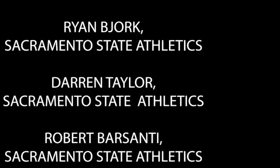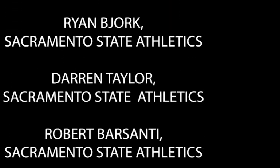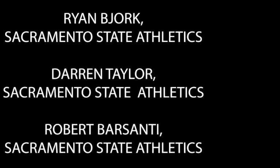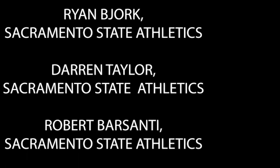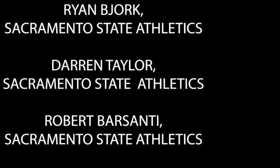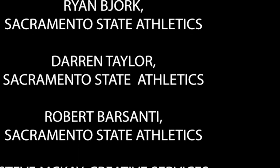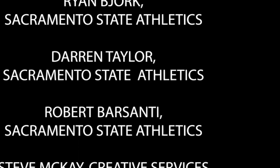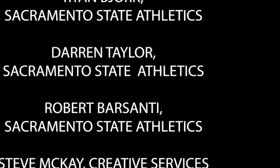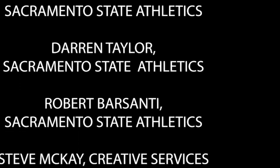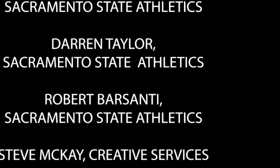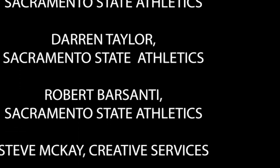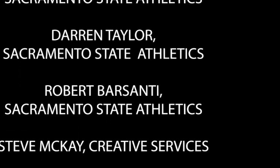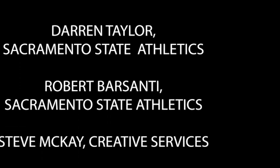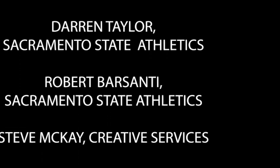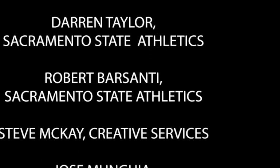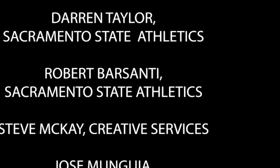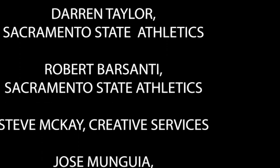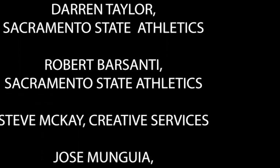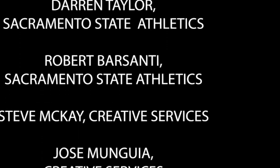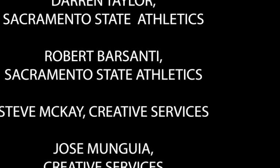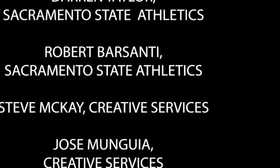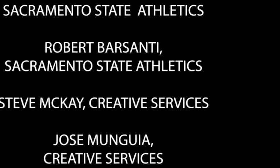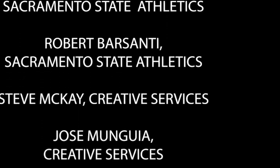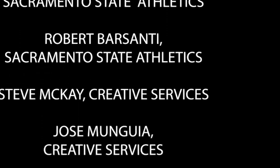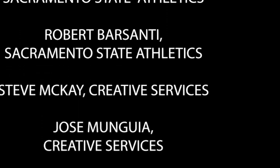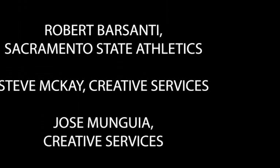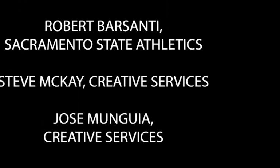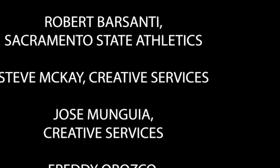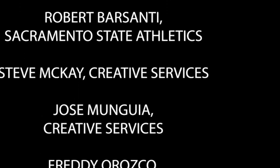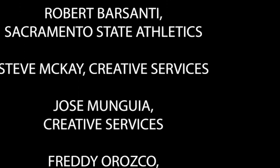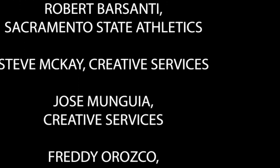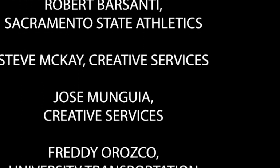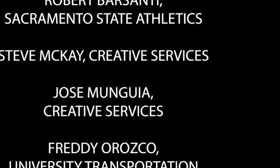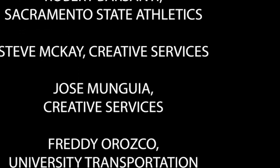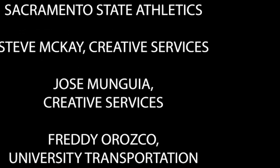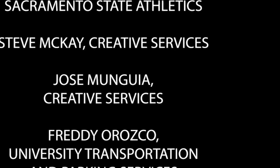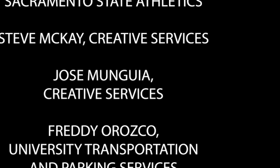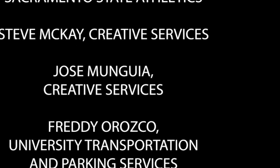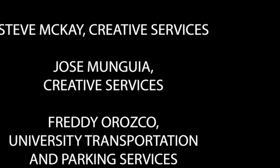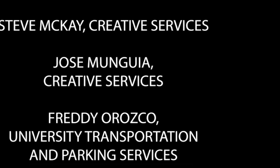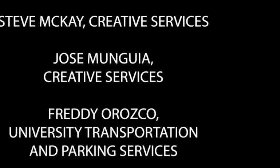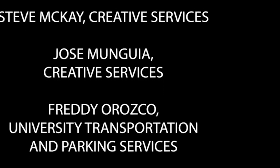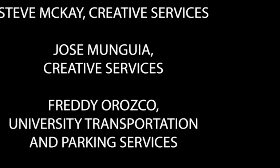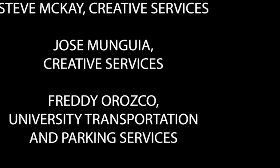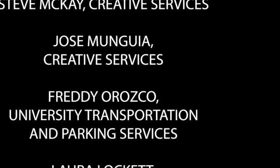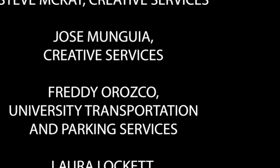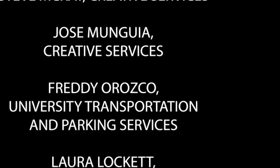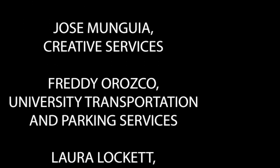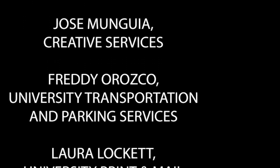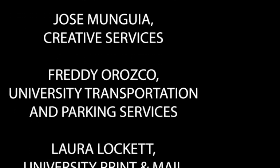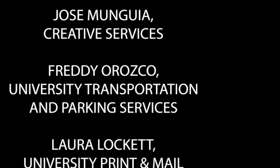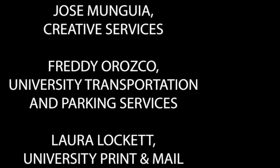scholarship, which is for undocumented immigrants and single parents. Sac State's various